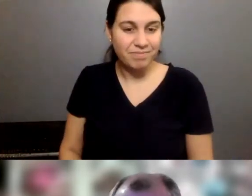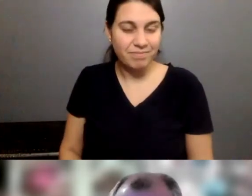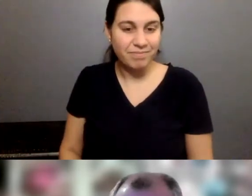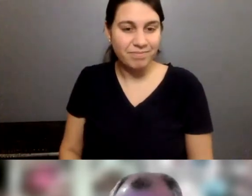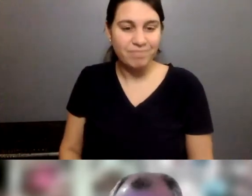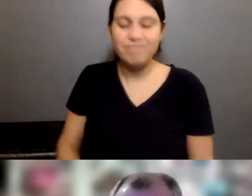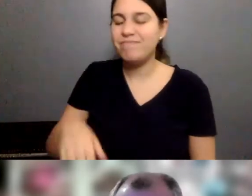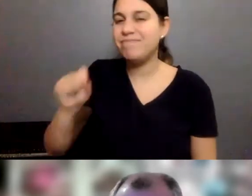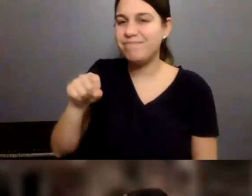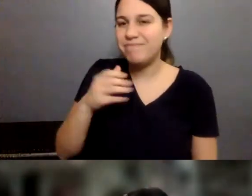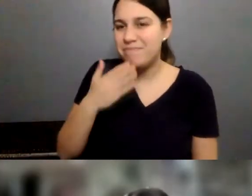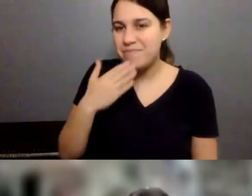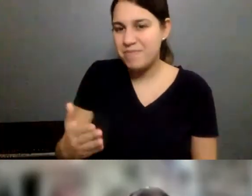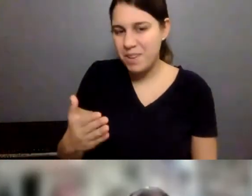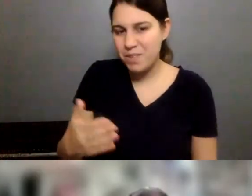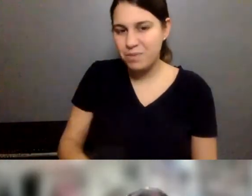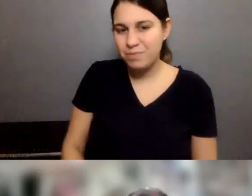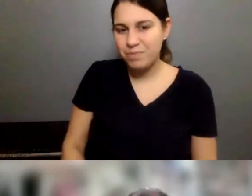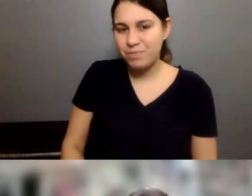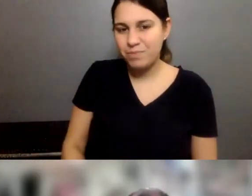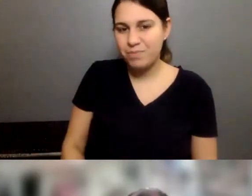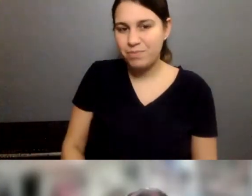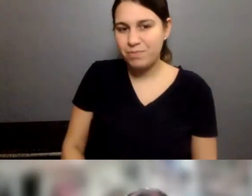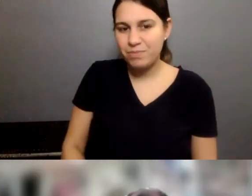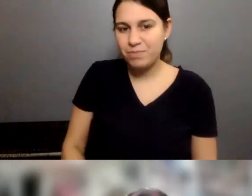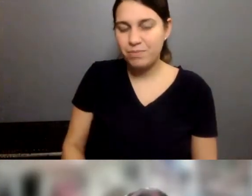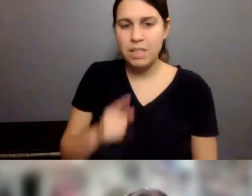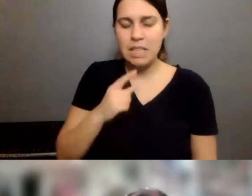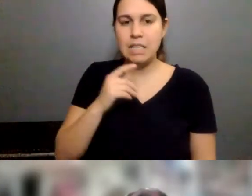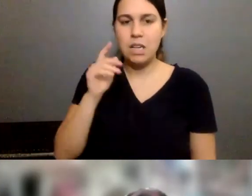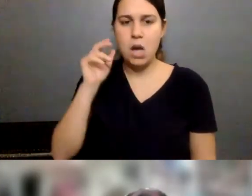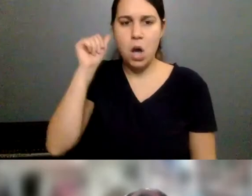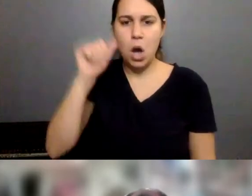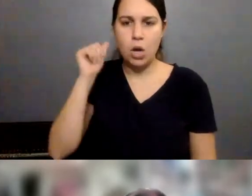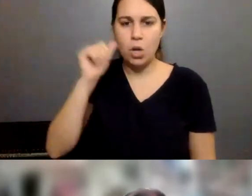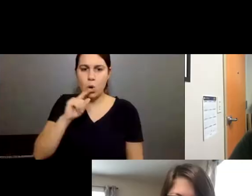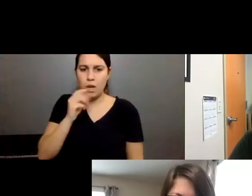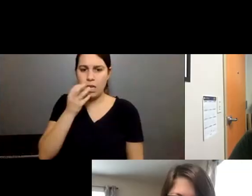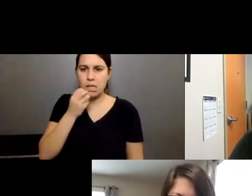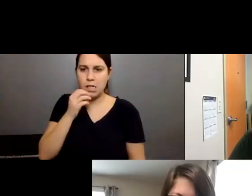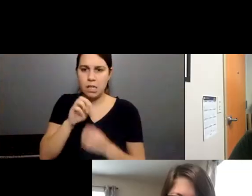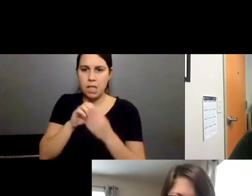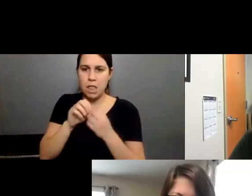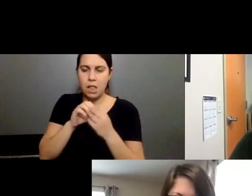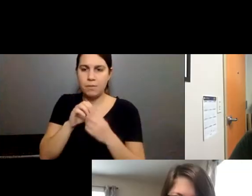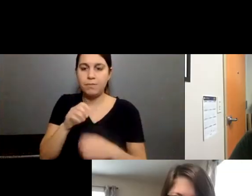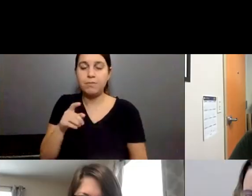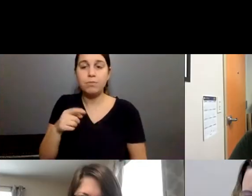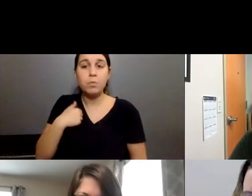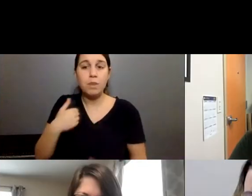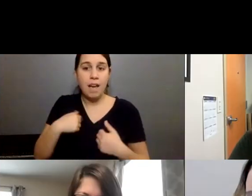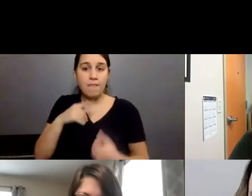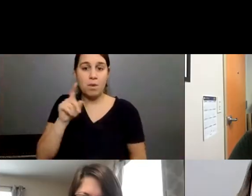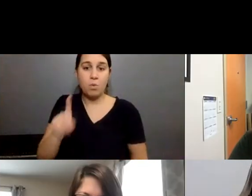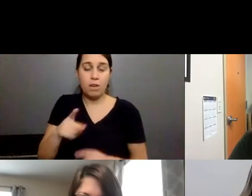Thank you very much. Thank you very much. We have shout out from Jamie